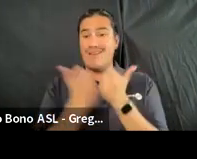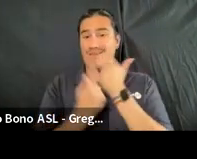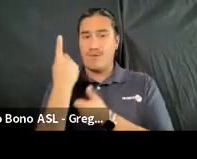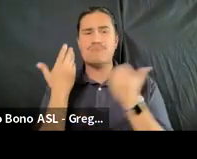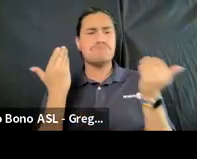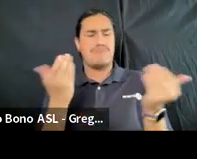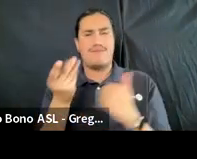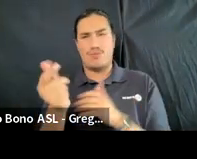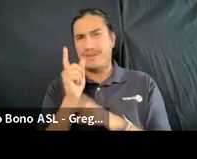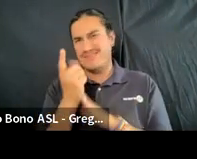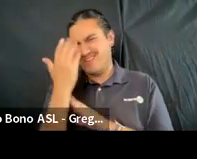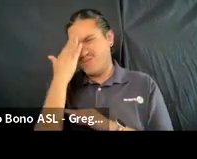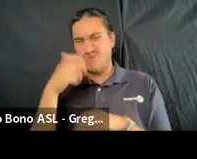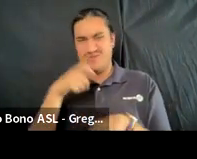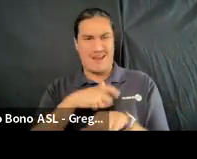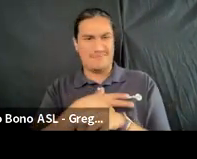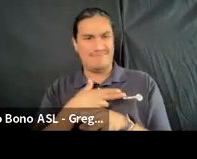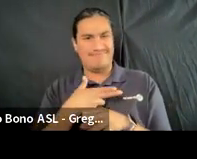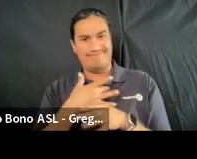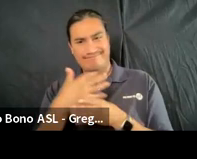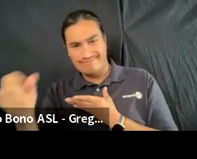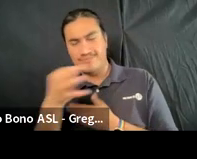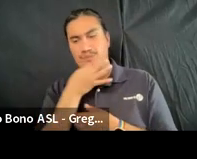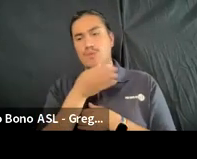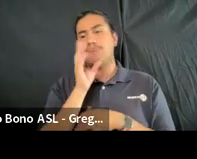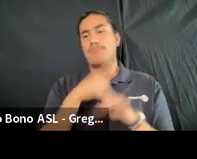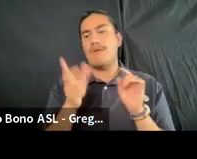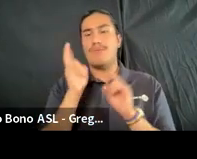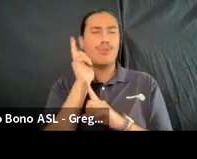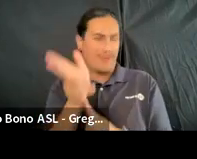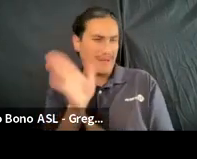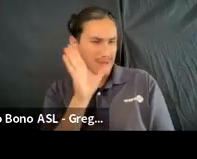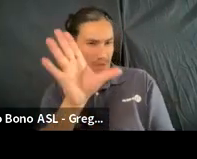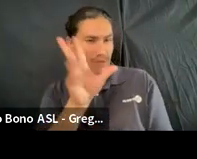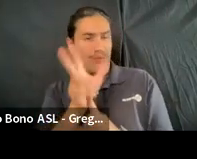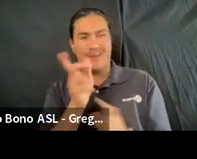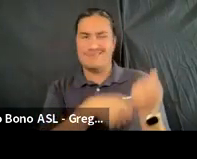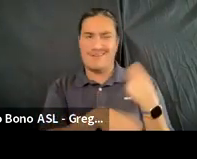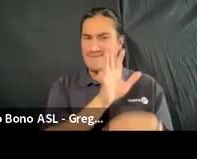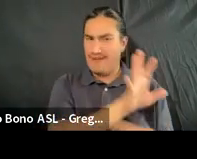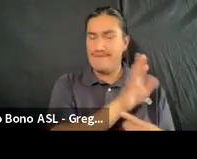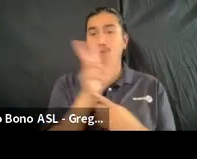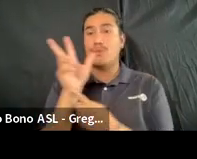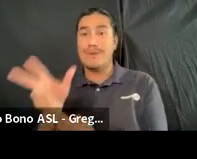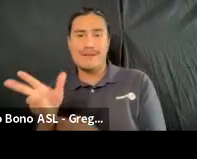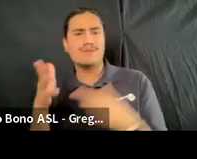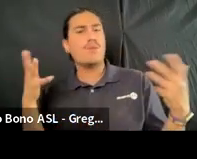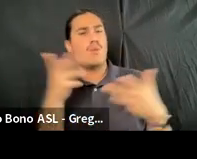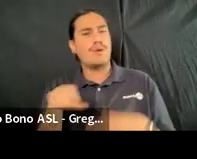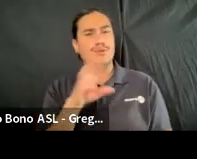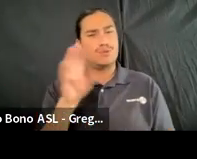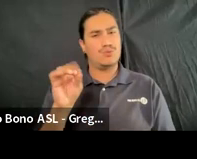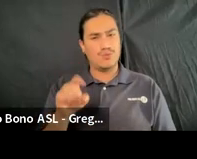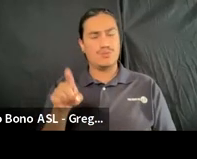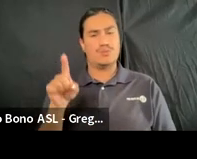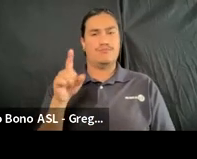few minutes. I know we're running short on time now. So let's just take 3 minutes, actually, as opposed to five. What do you stand for